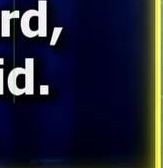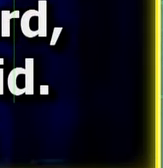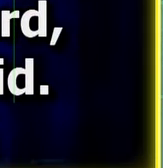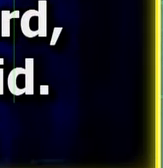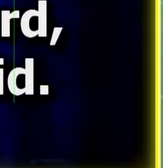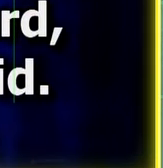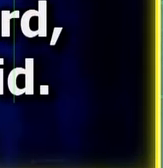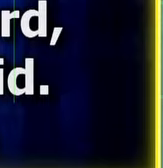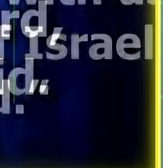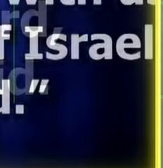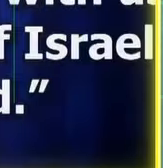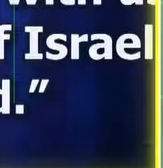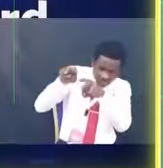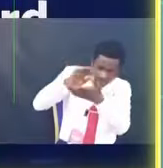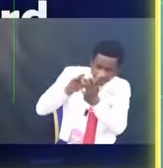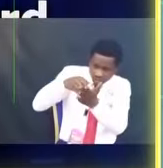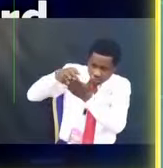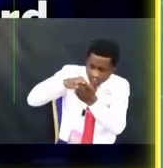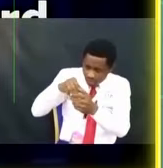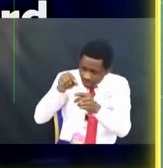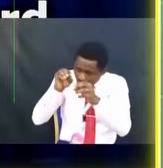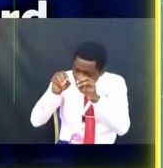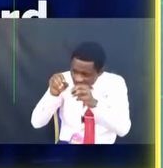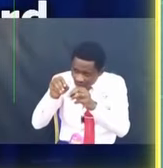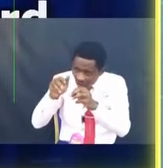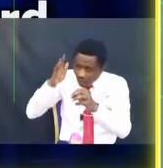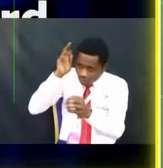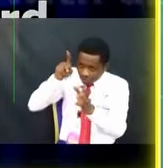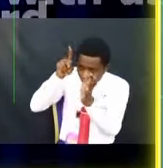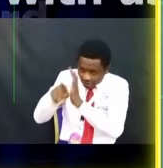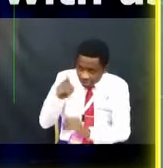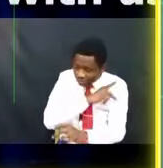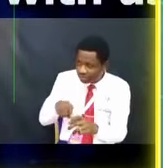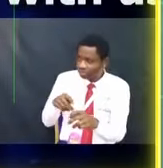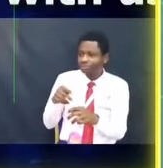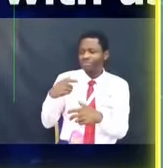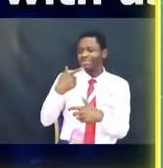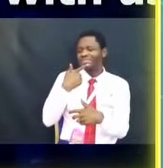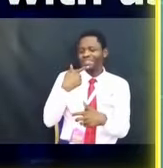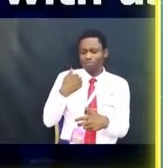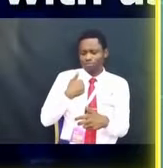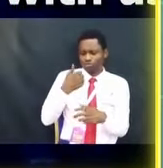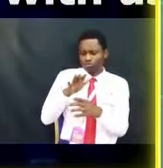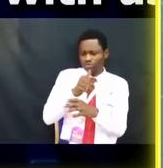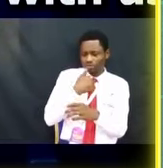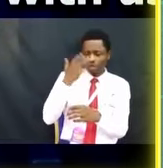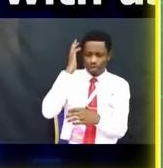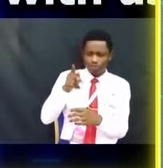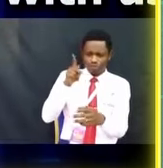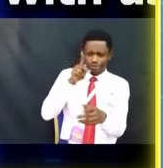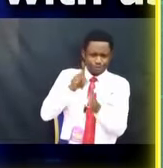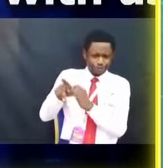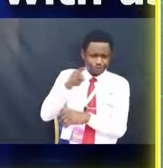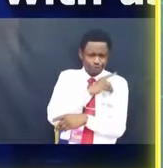the king because he saw the king tired. And then he fled to himself, 'I will kill the king.'" If he